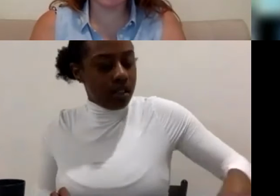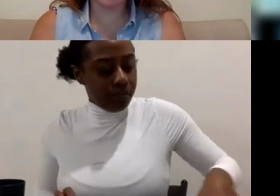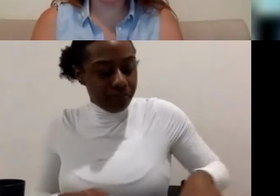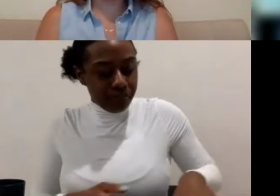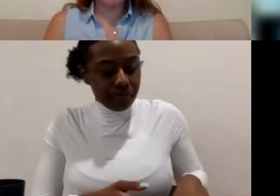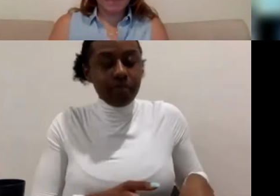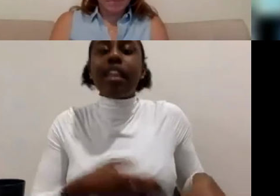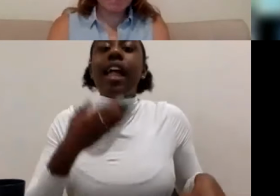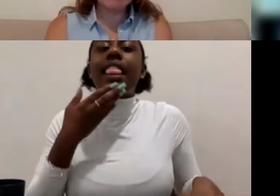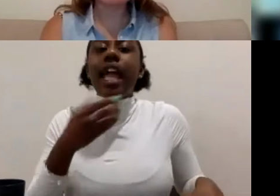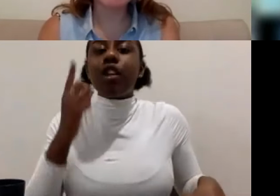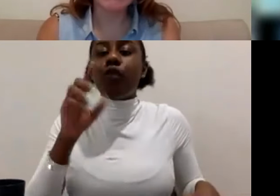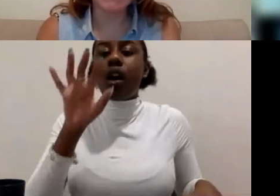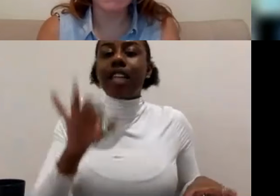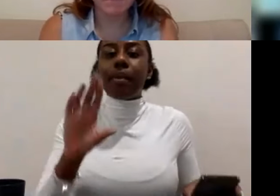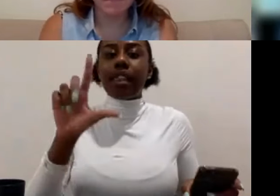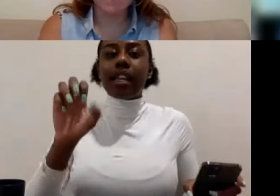So folks, the link is in the chat